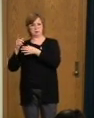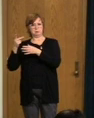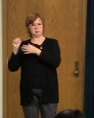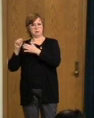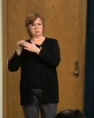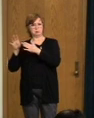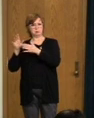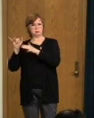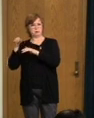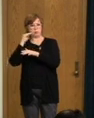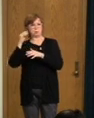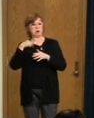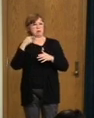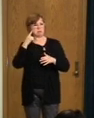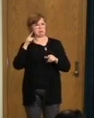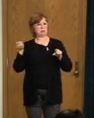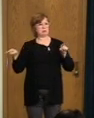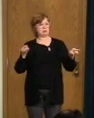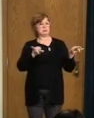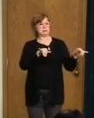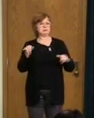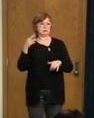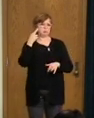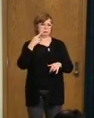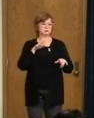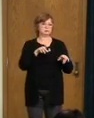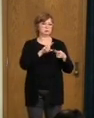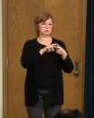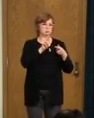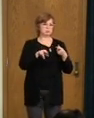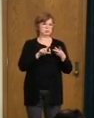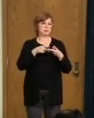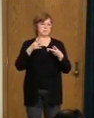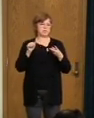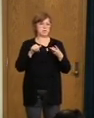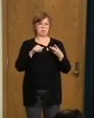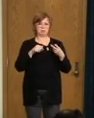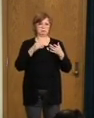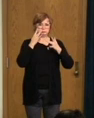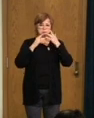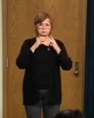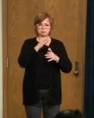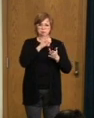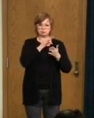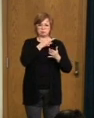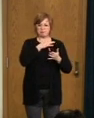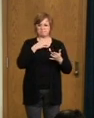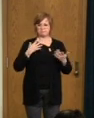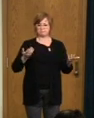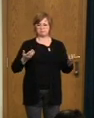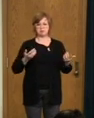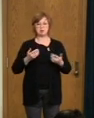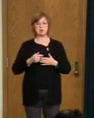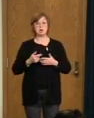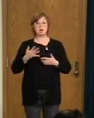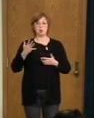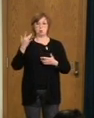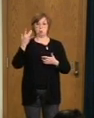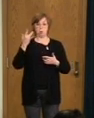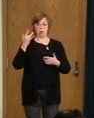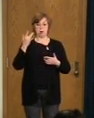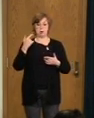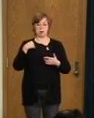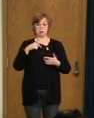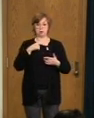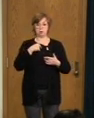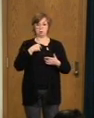very well likely is. So the reason there aren't measures here for the education sector is that work